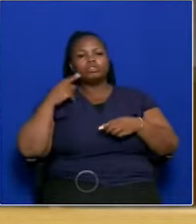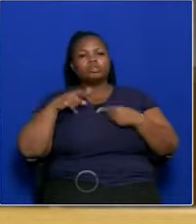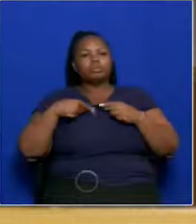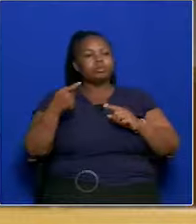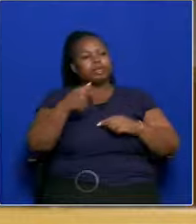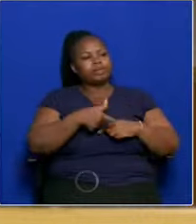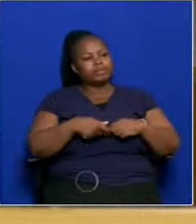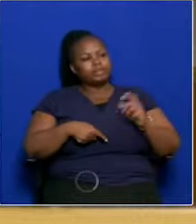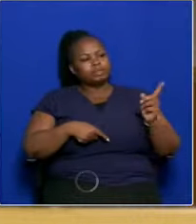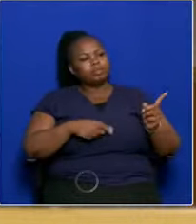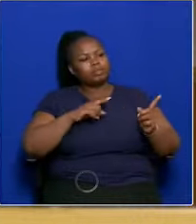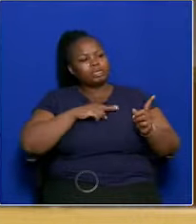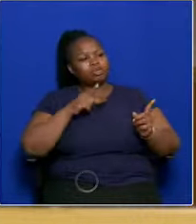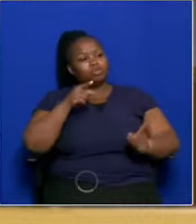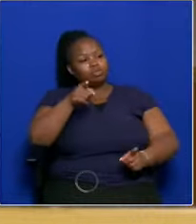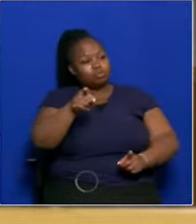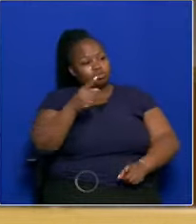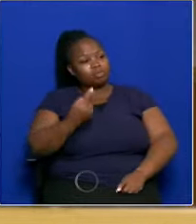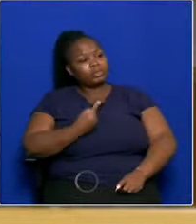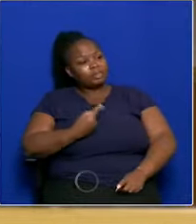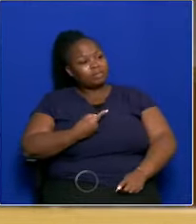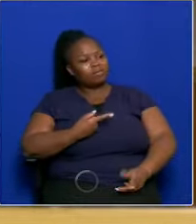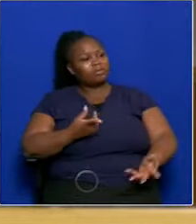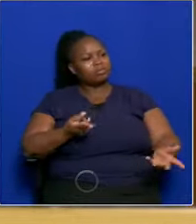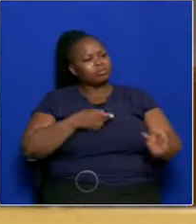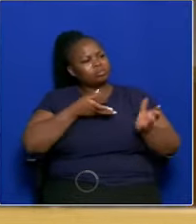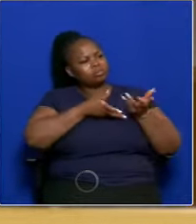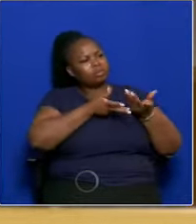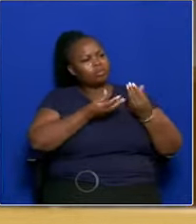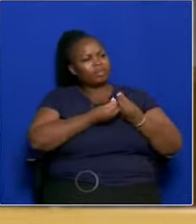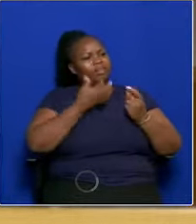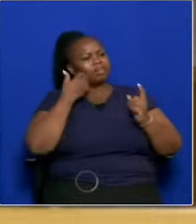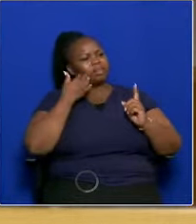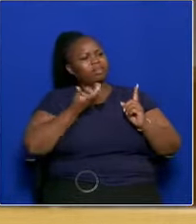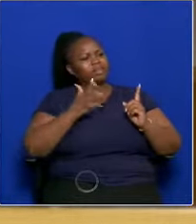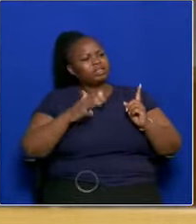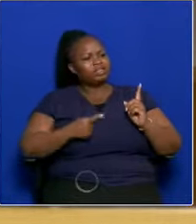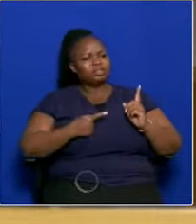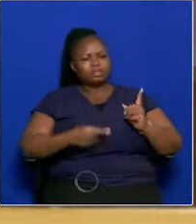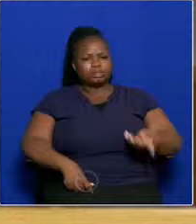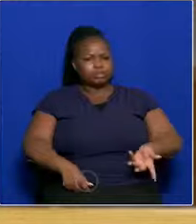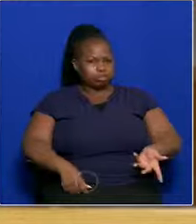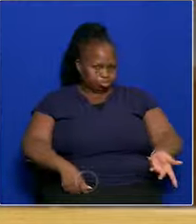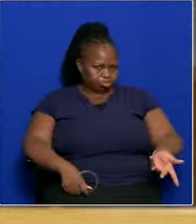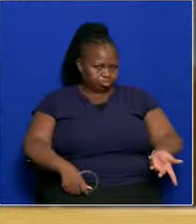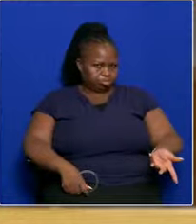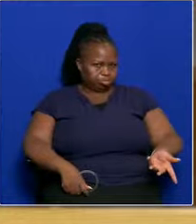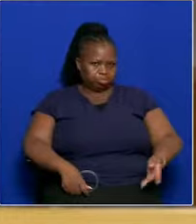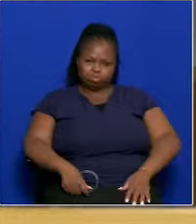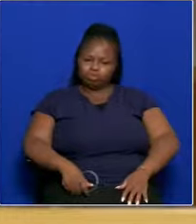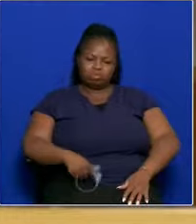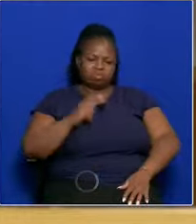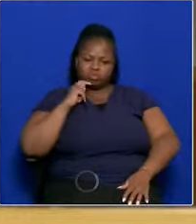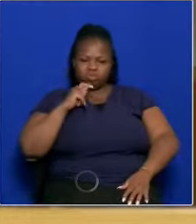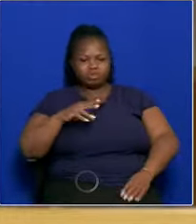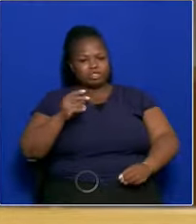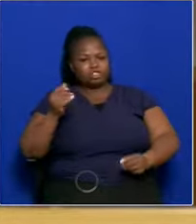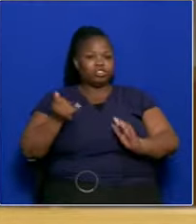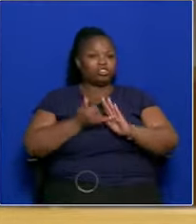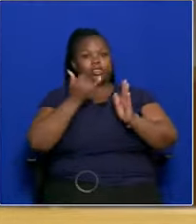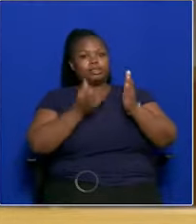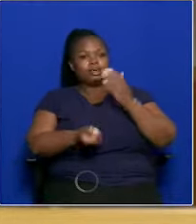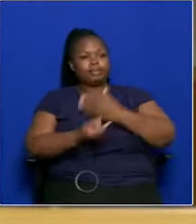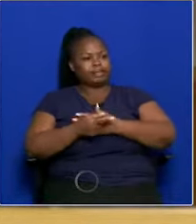you yourself have had a conversation with Mr. Matlala? So there is no coincidence. There is